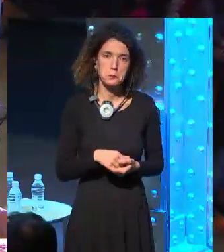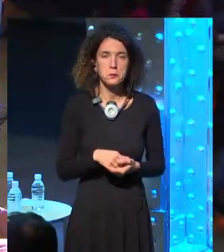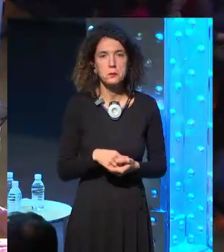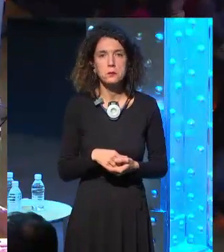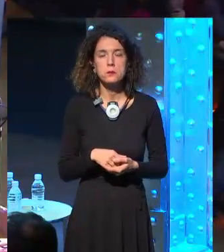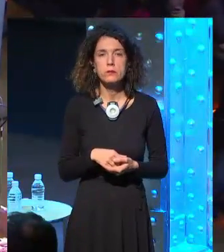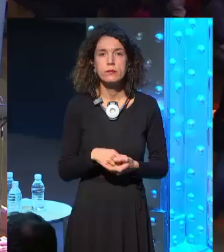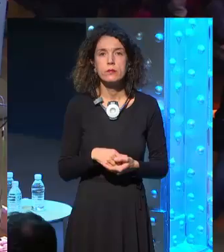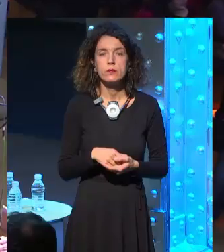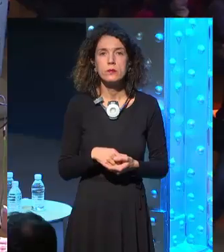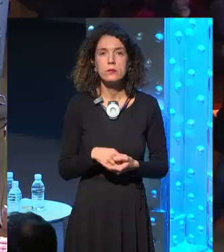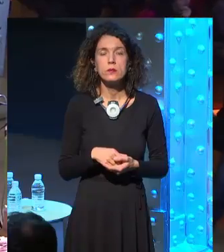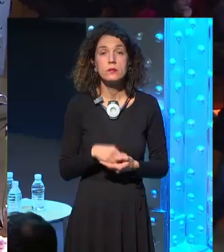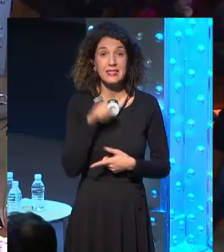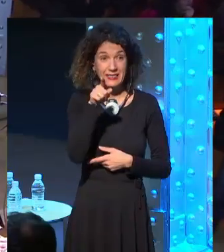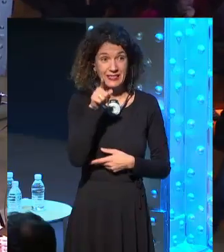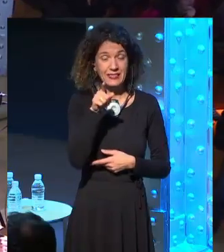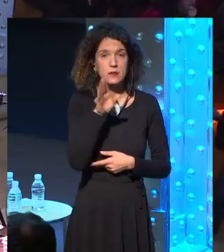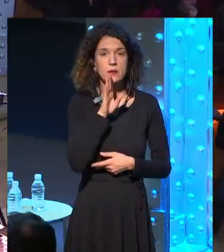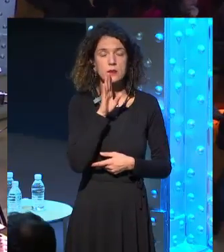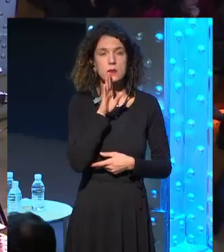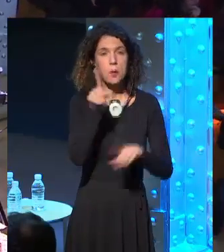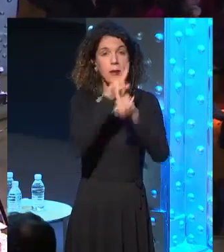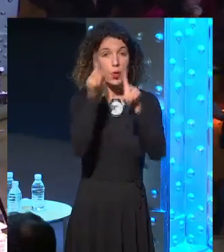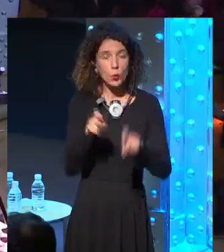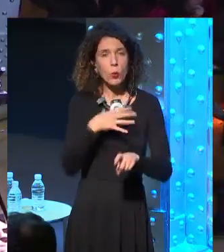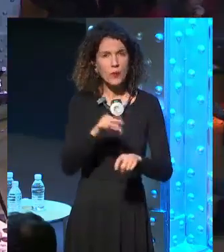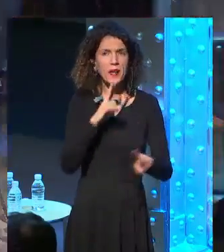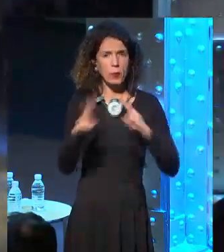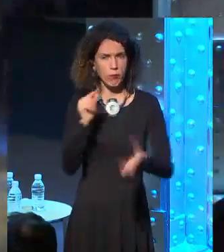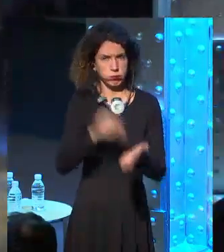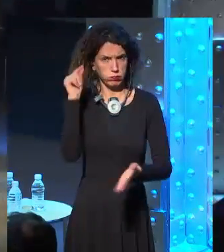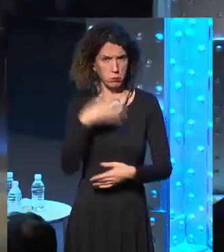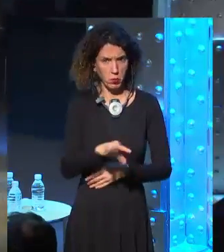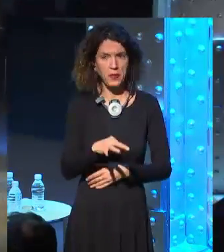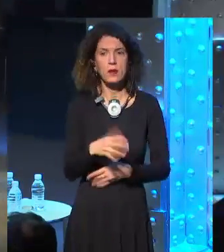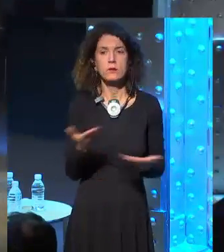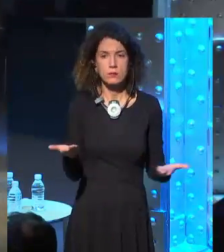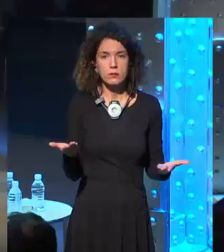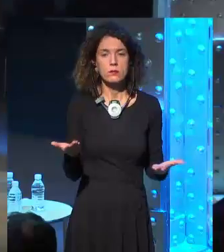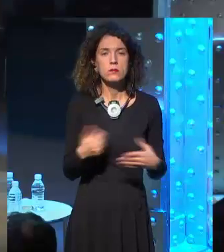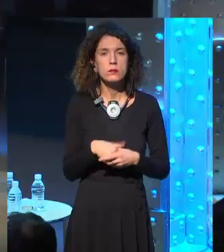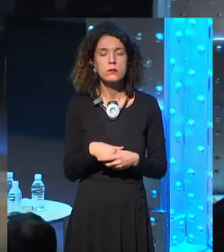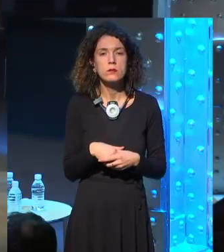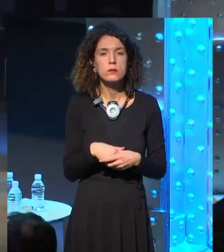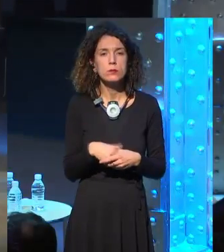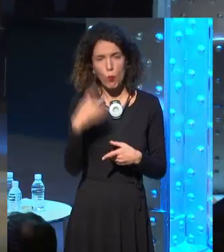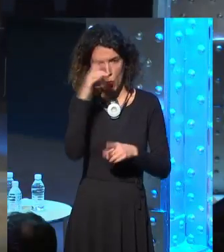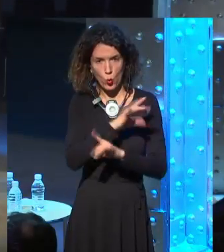And you could answer that question very, very fast. So certainly, you're not adding